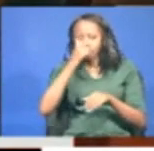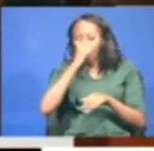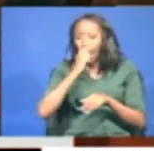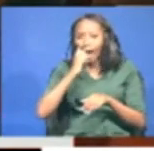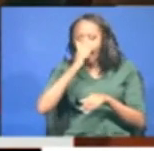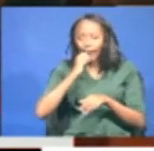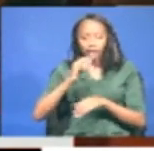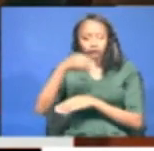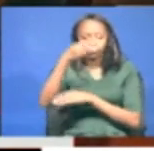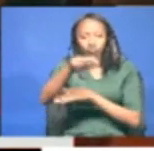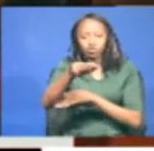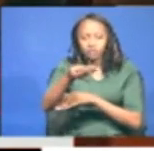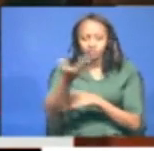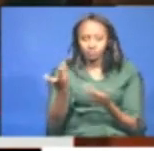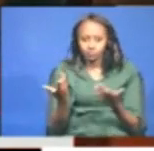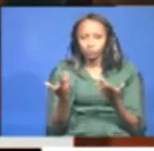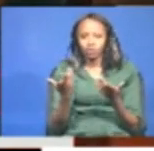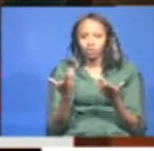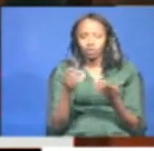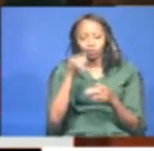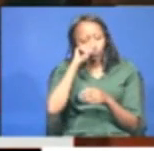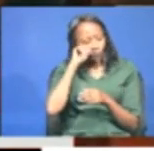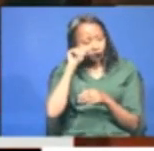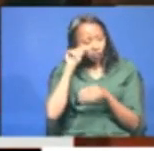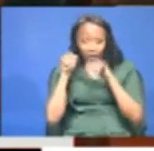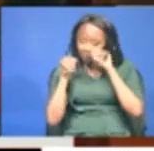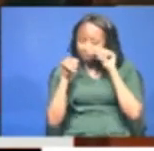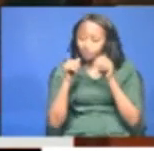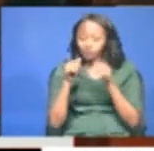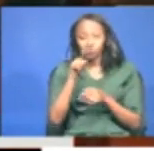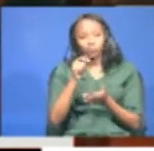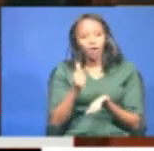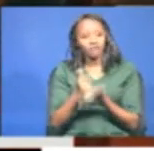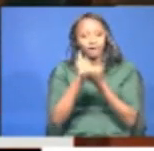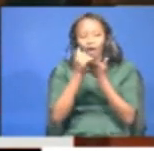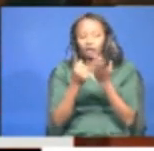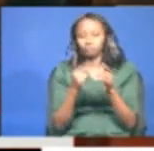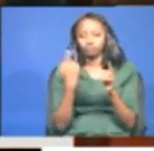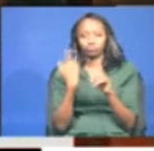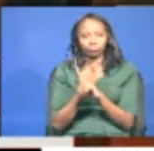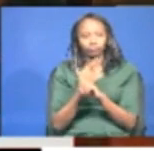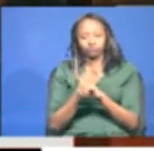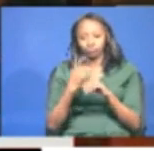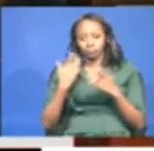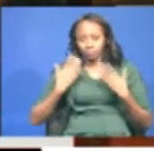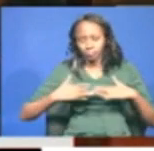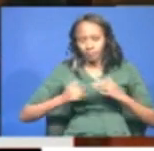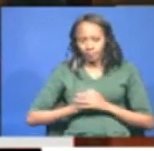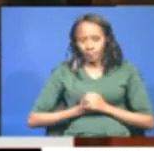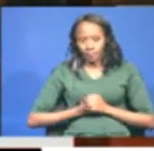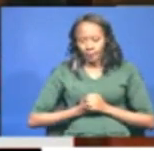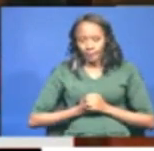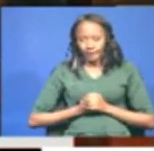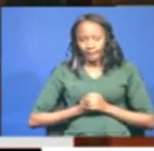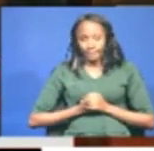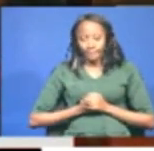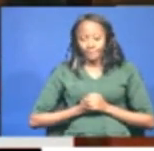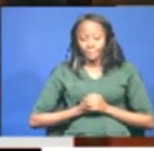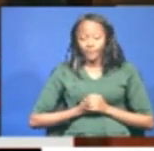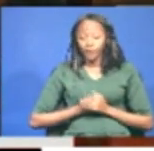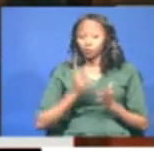tears. We have no words to say thank you. And the truth be